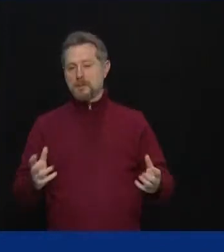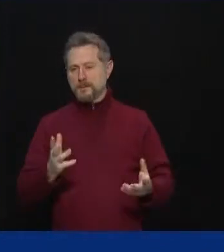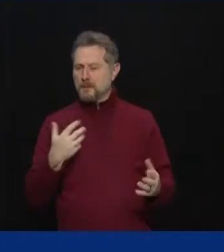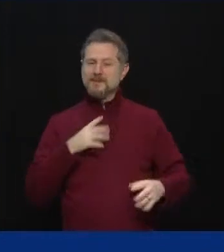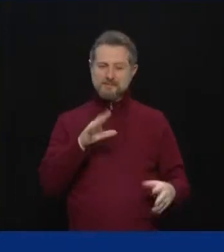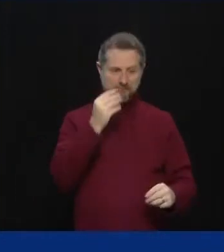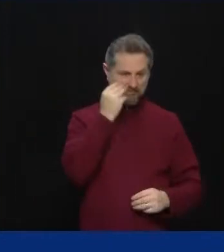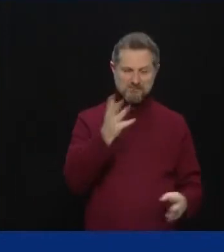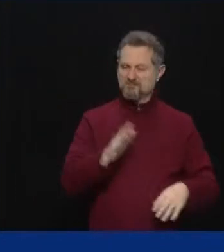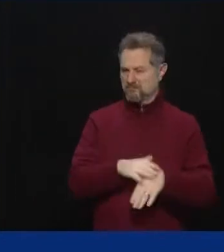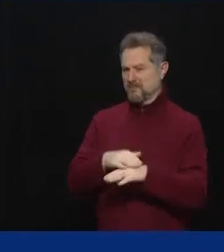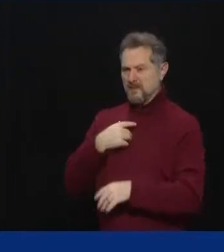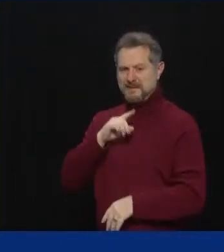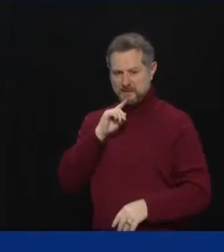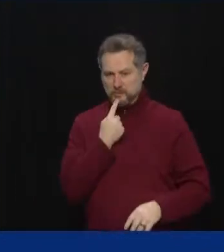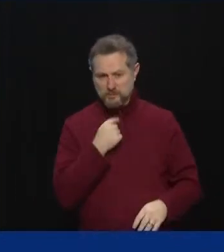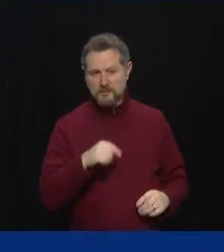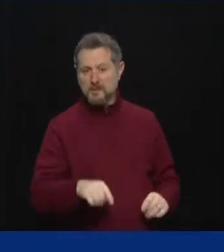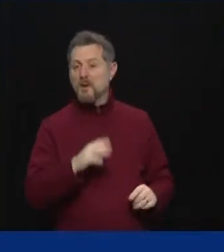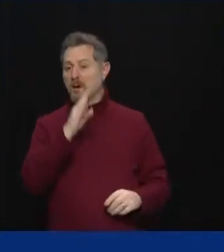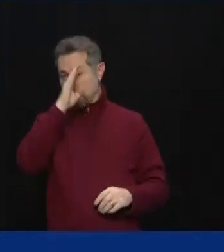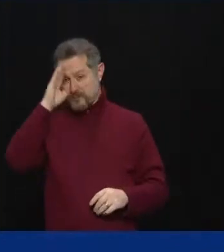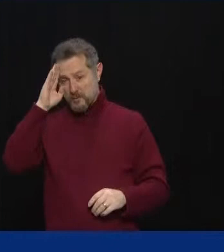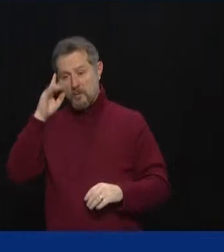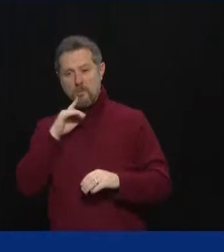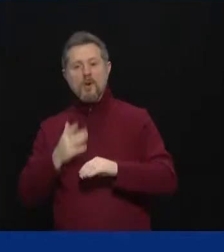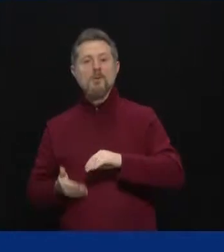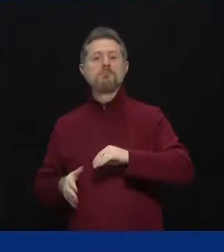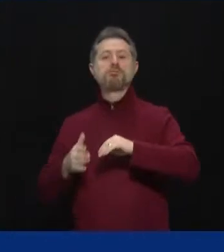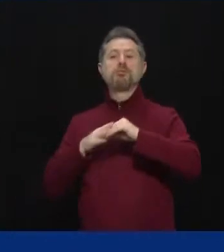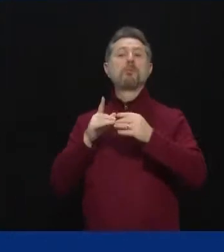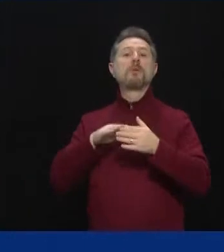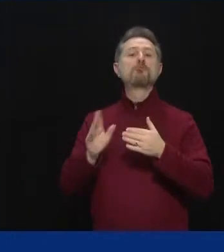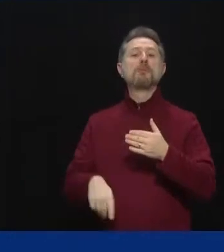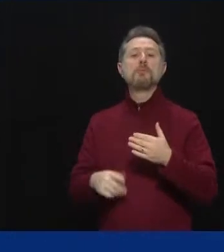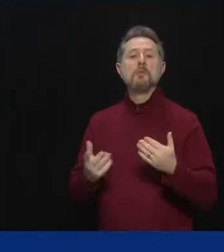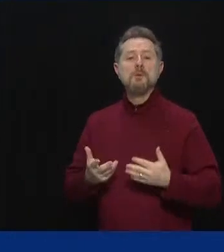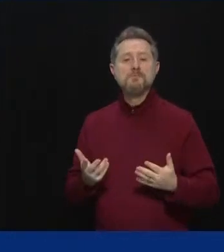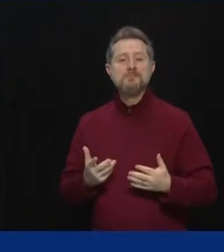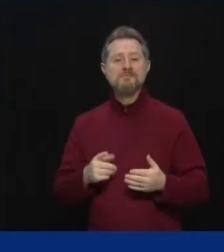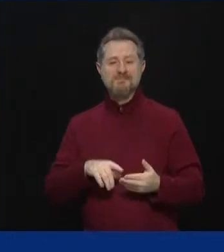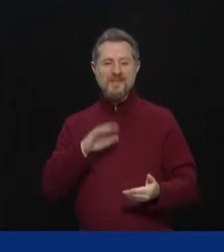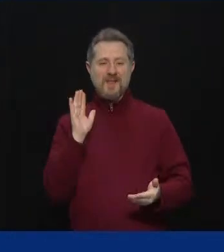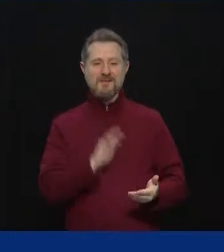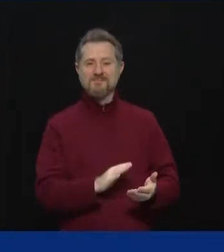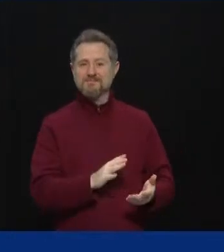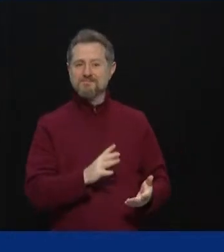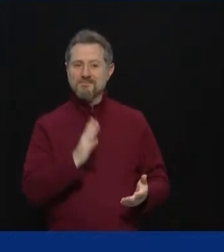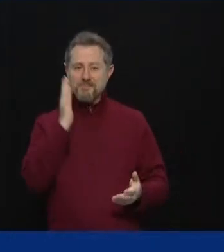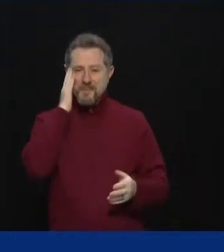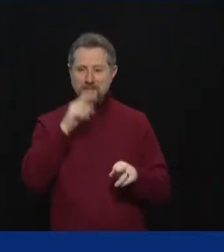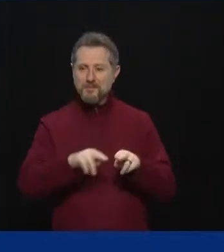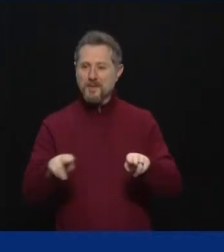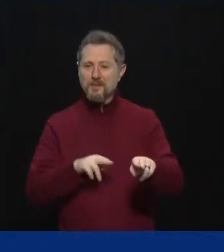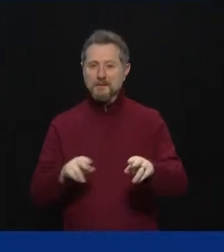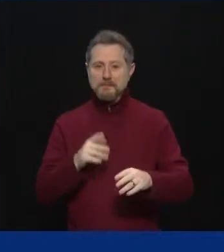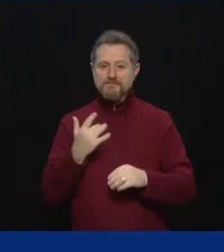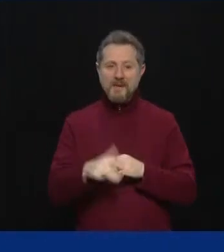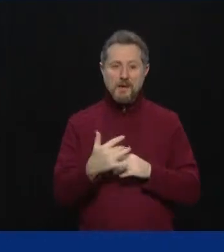that increase in hospitalization results in what? Fewer beds and less access to critical services. And that